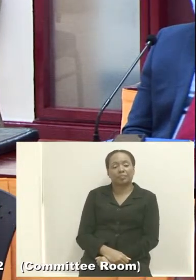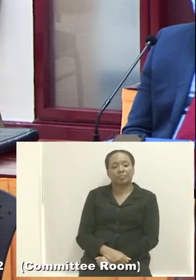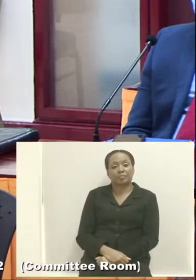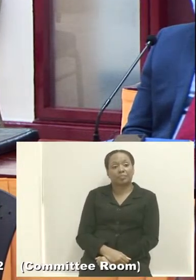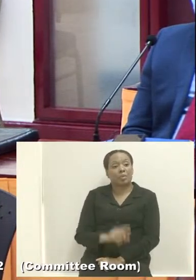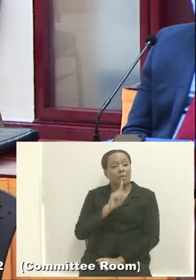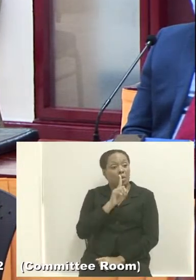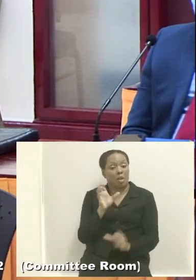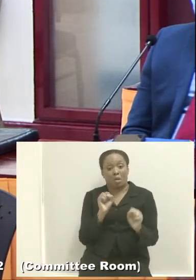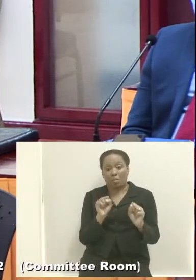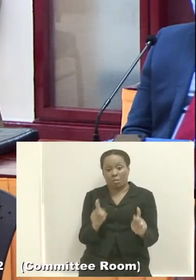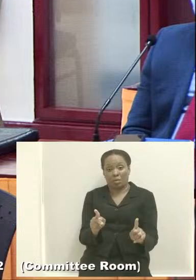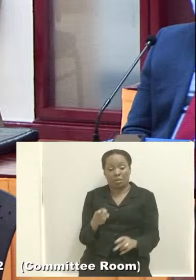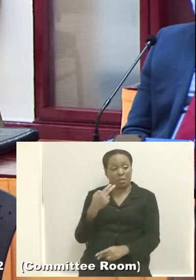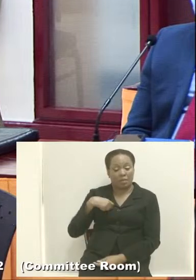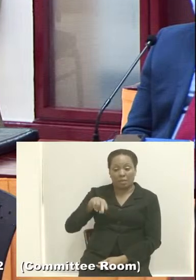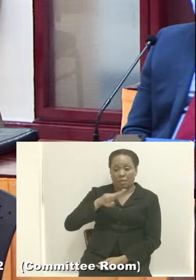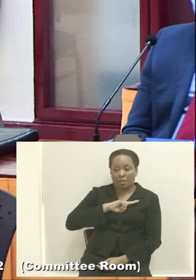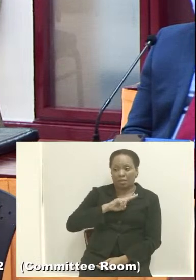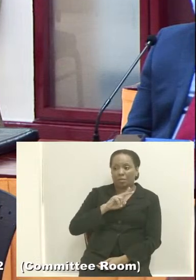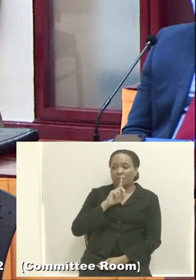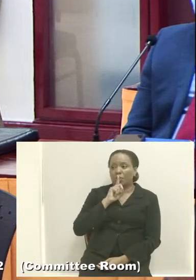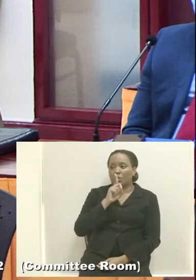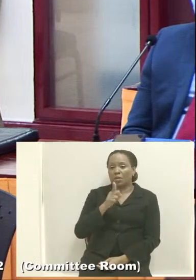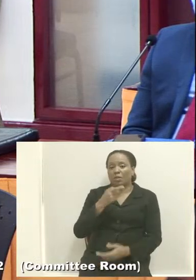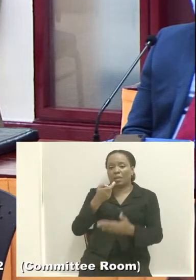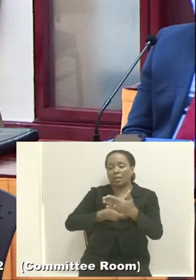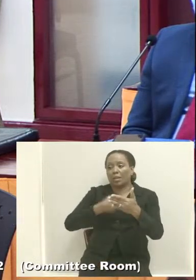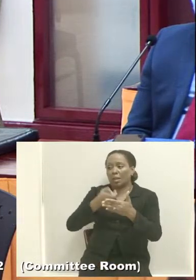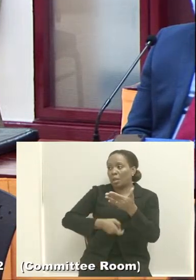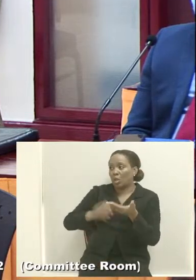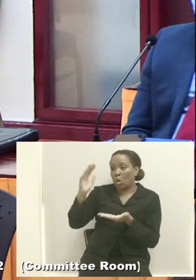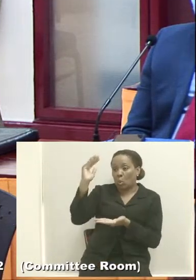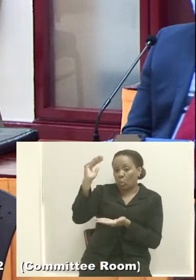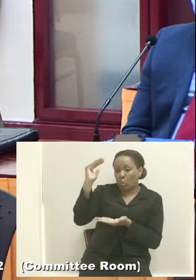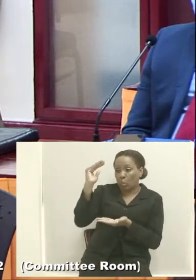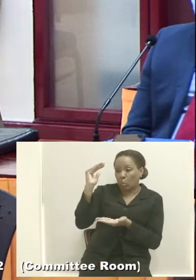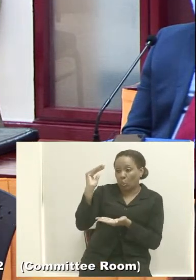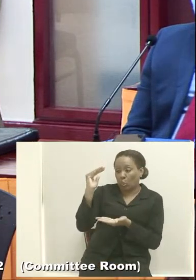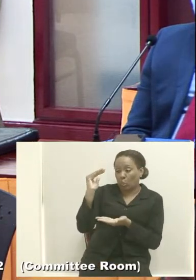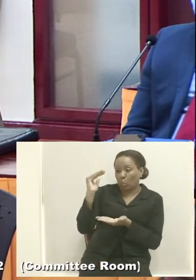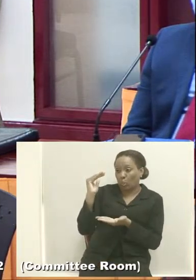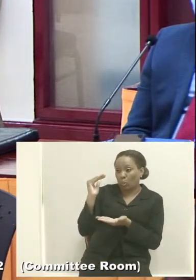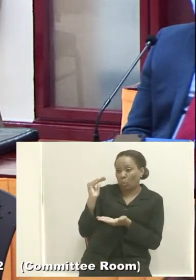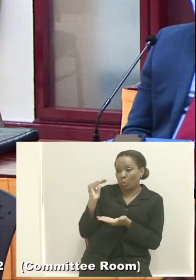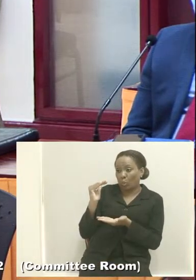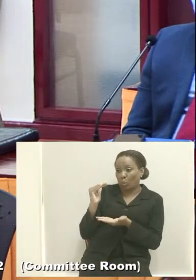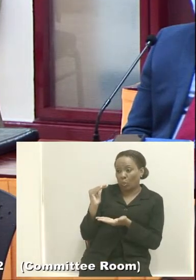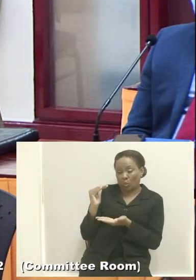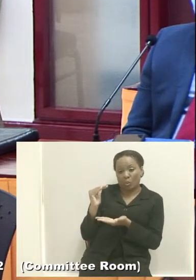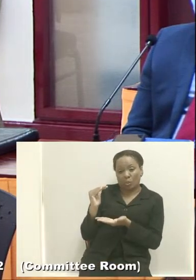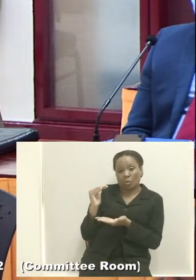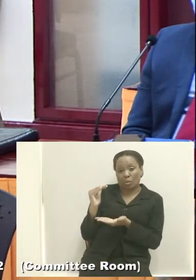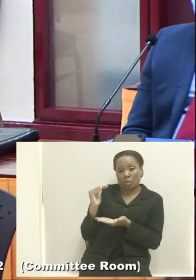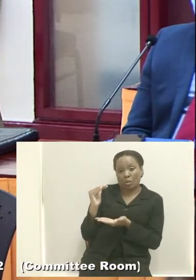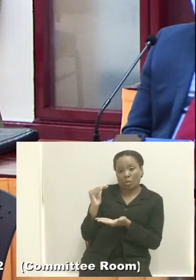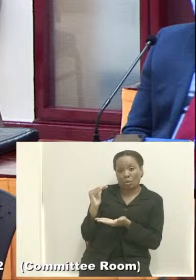down if we approach the renewable energy sector in a way